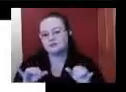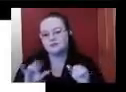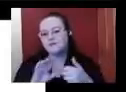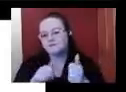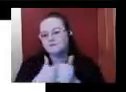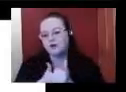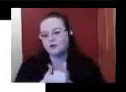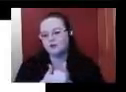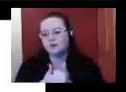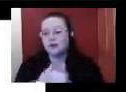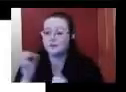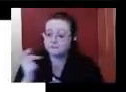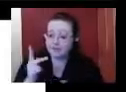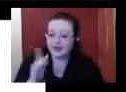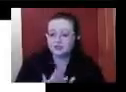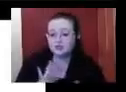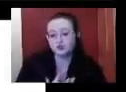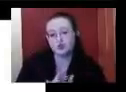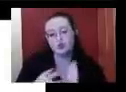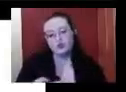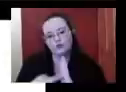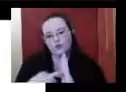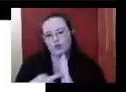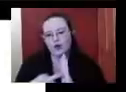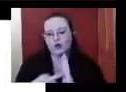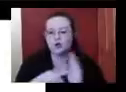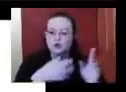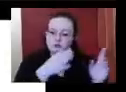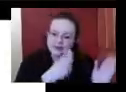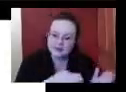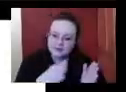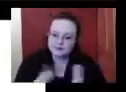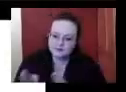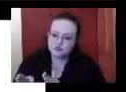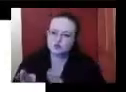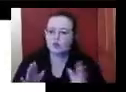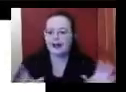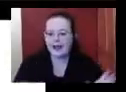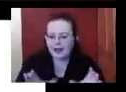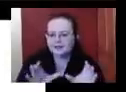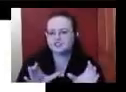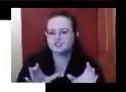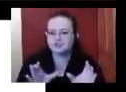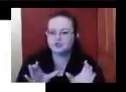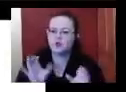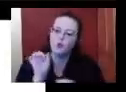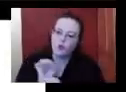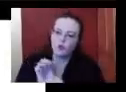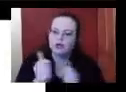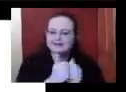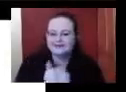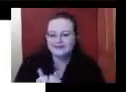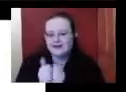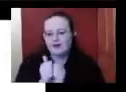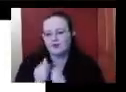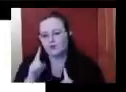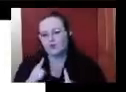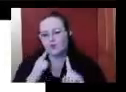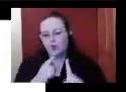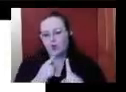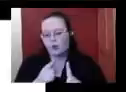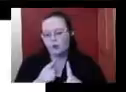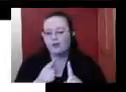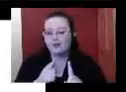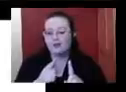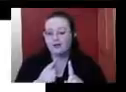a community effort based on individual actions, and we all have a role to play in helping to keep our numbers low. This means that